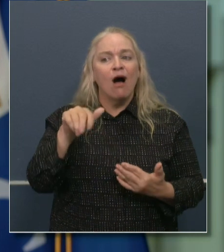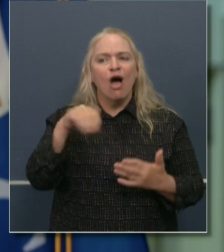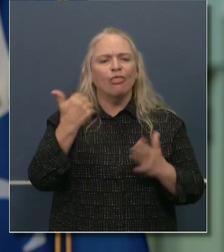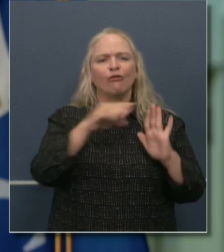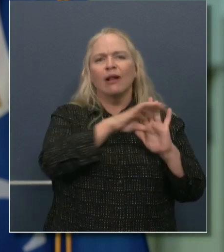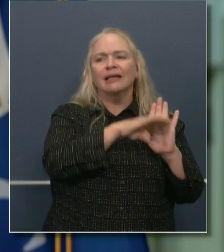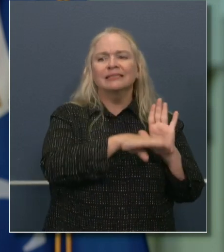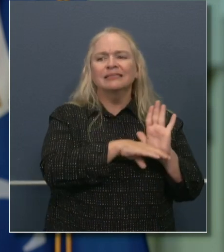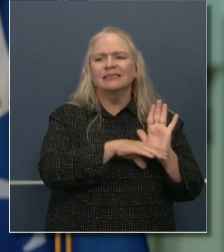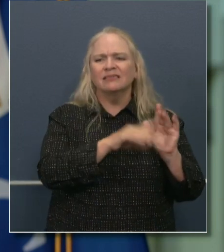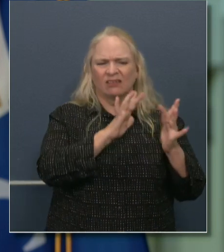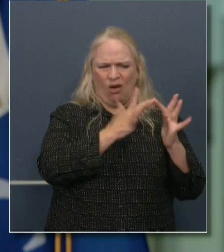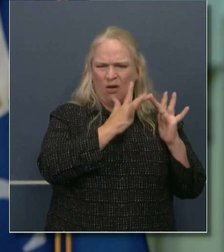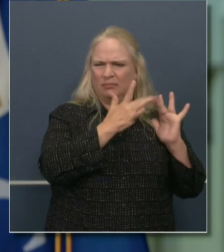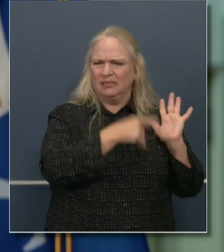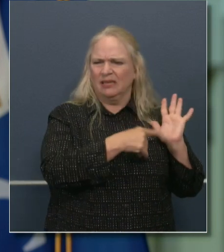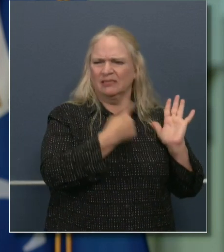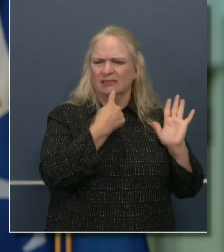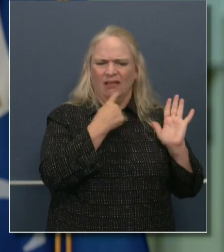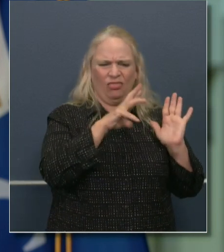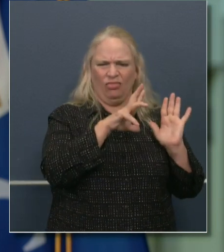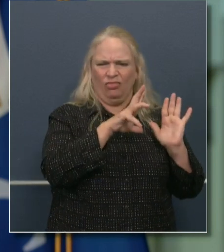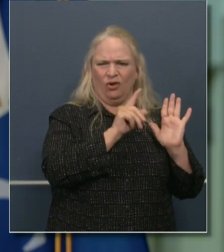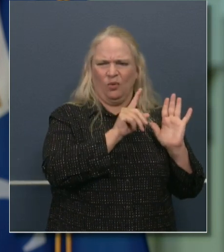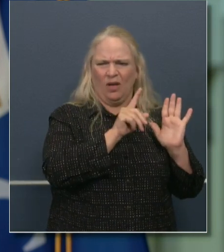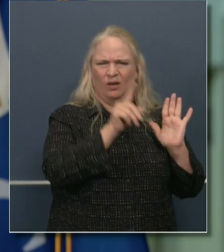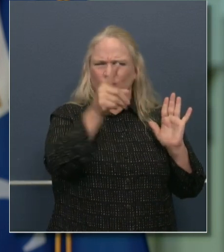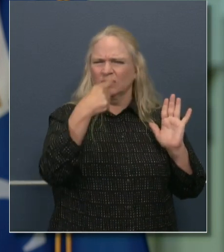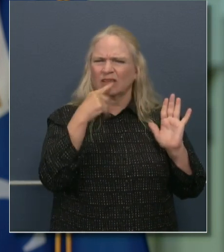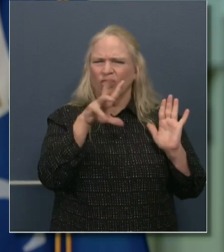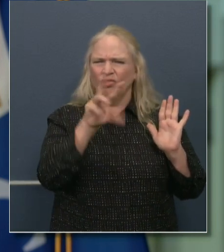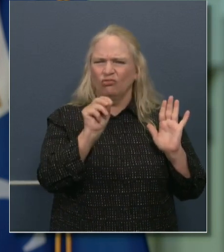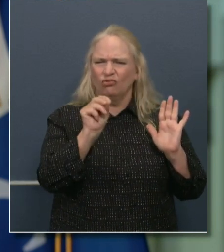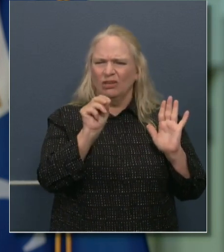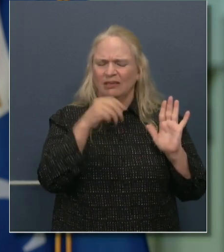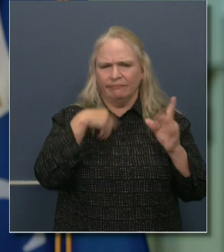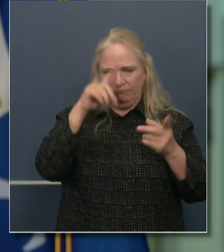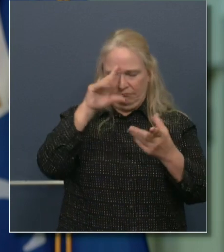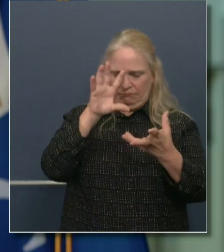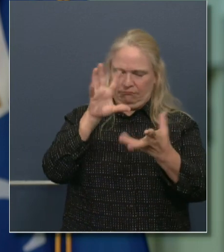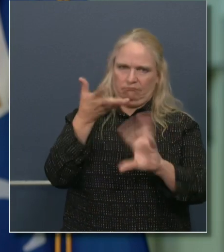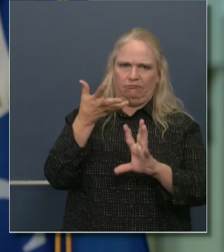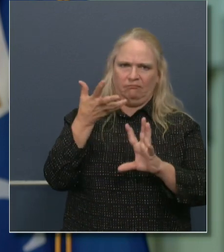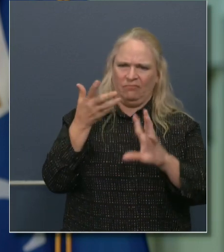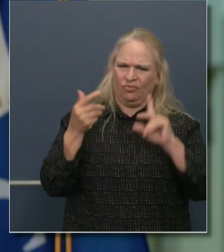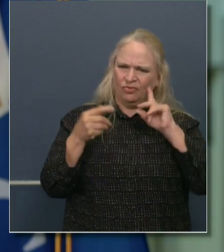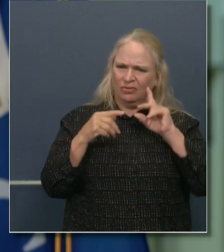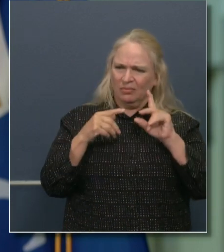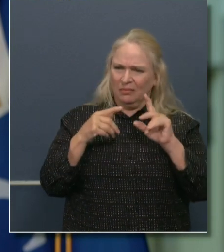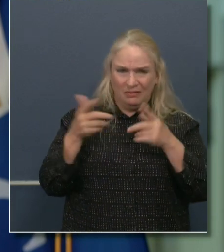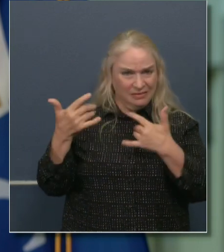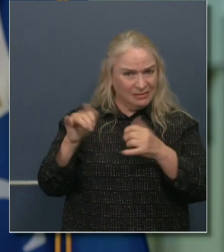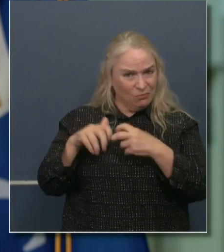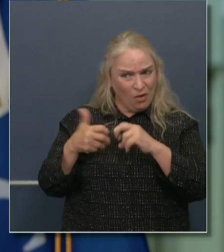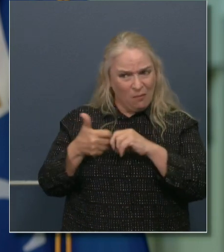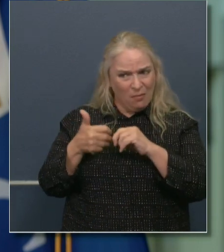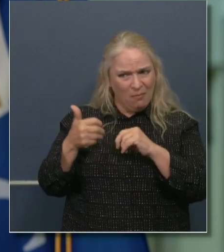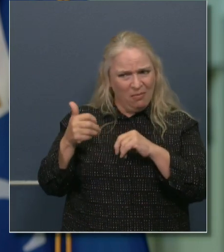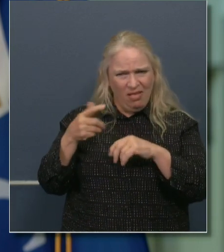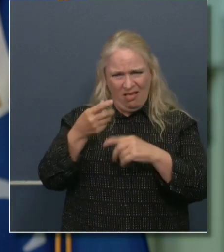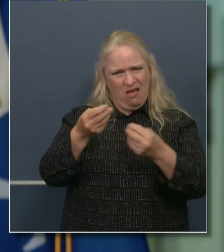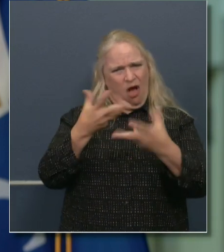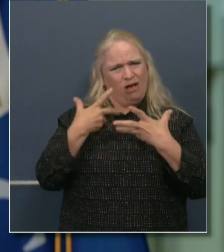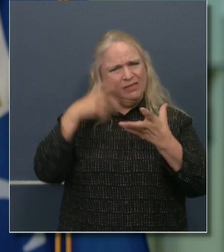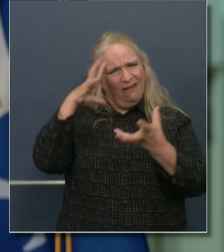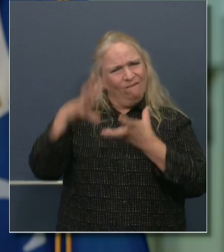shows 31 and you said 30. So is that, to some people, that's sort of emblematic of the kind of confusion and chaos there is,